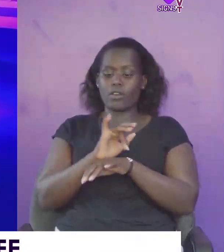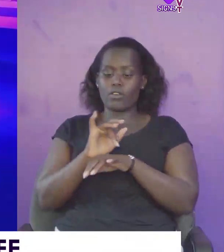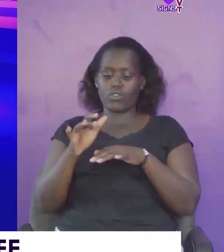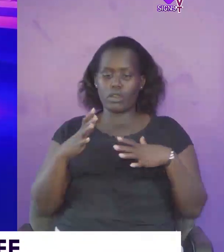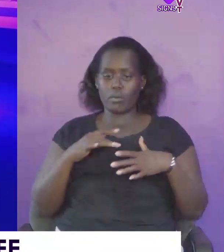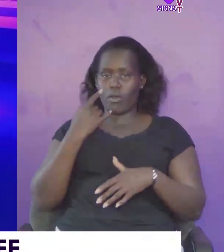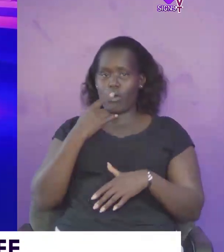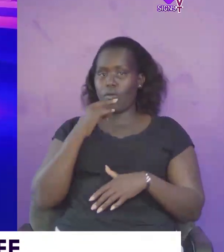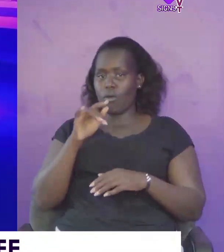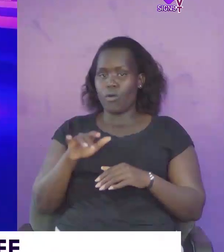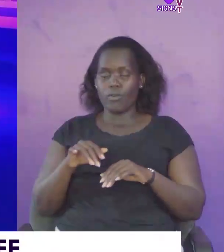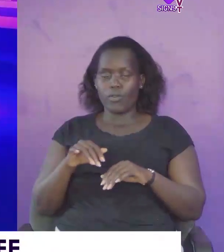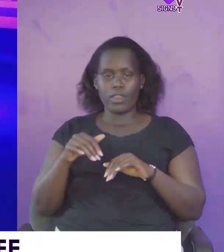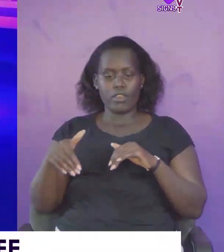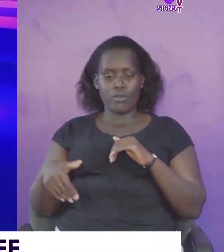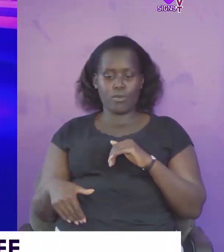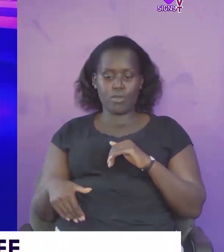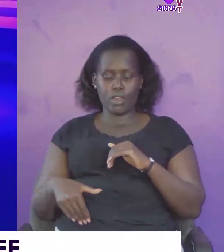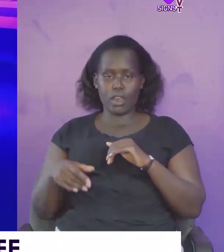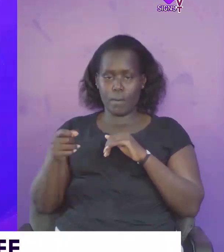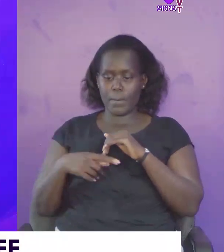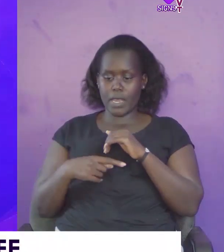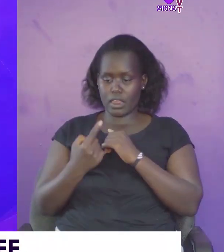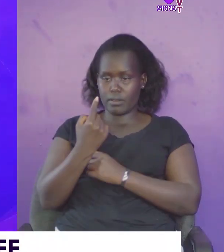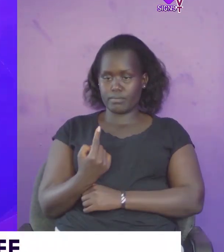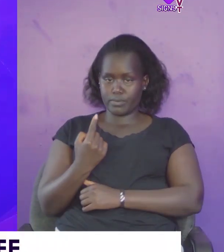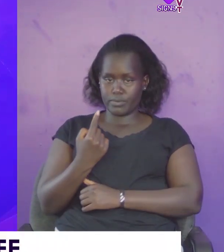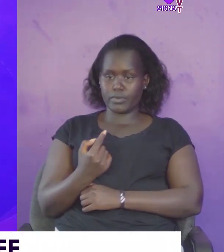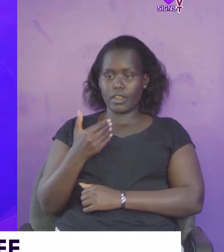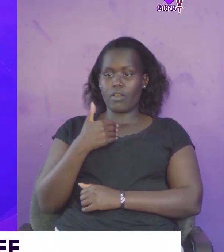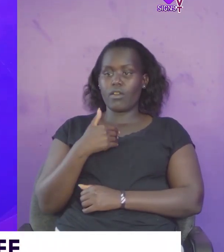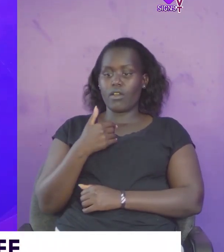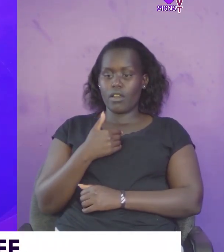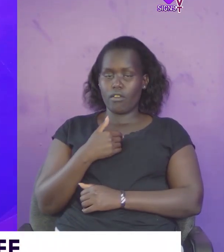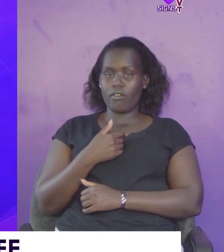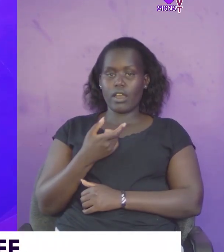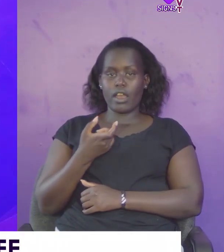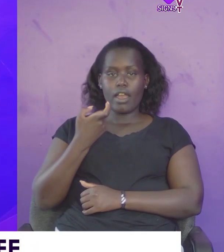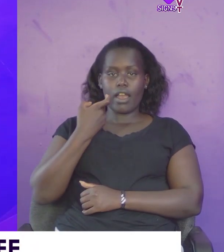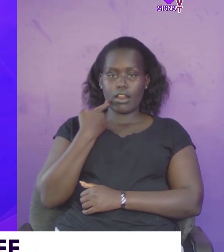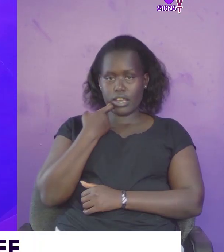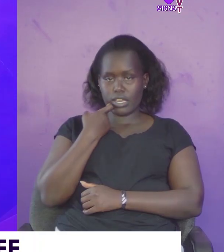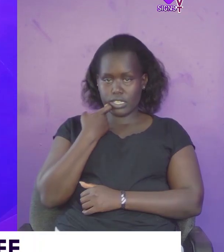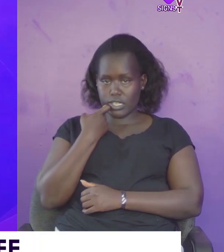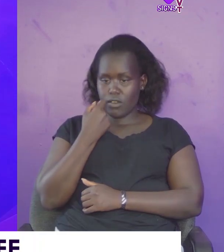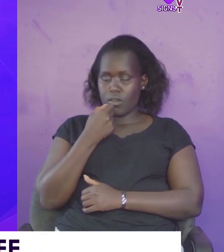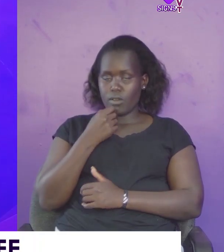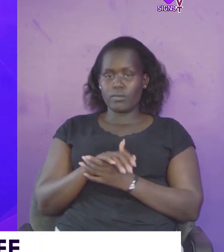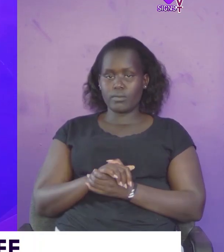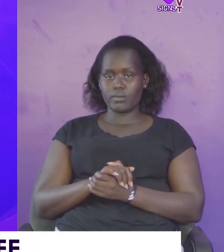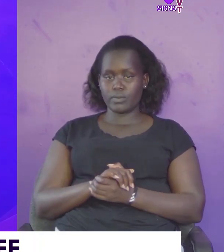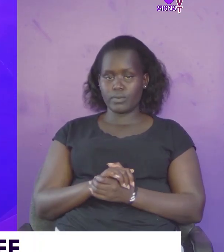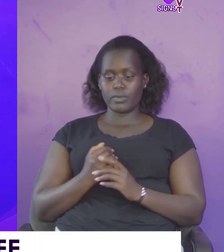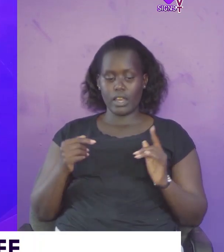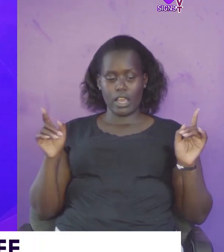youth. In January, we would be having new addicts. That goes without saying. It's